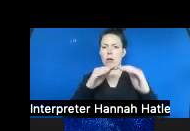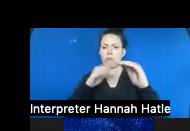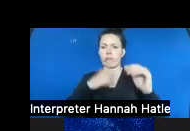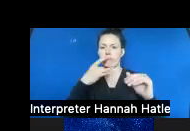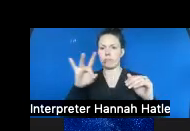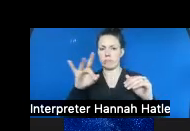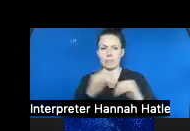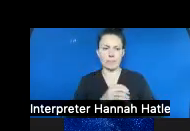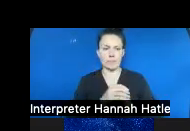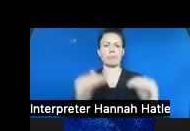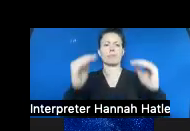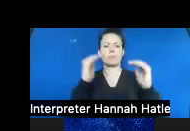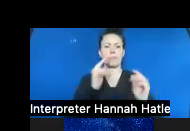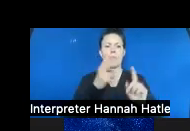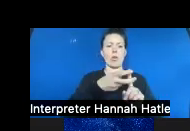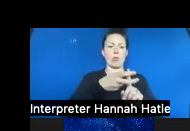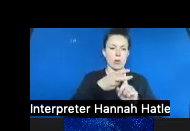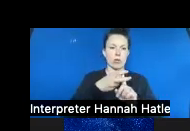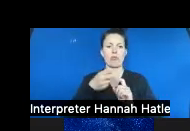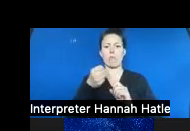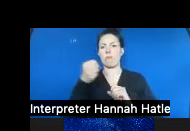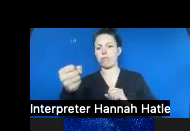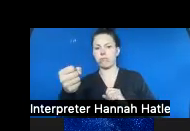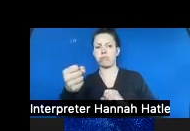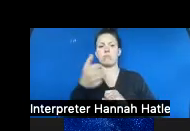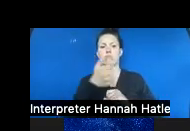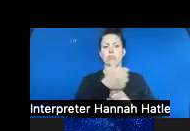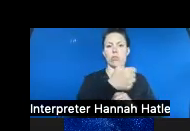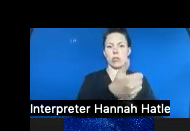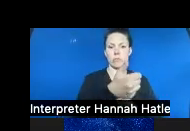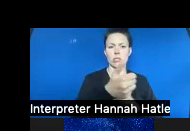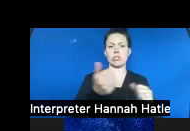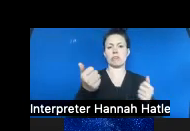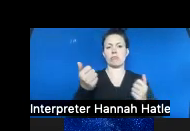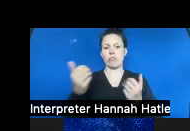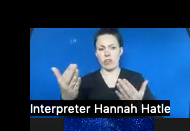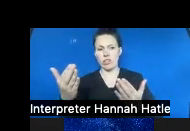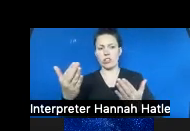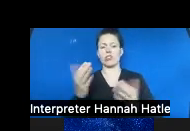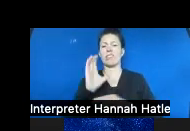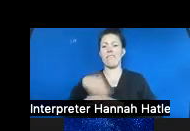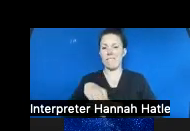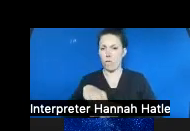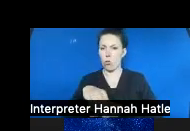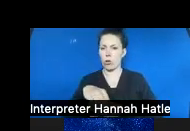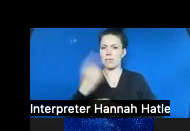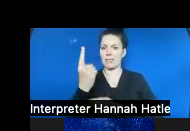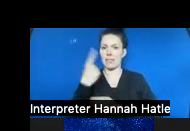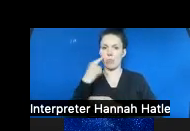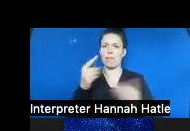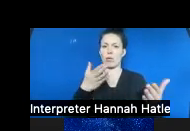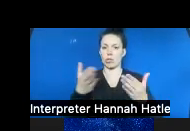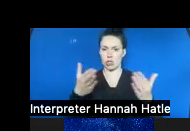harboring, transportation, provision, and obtaining a person of labor or services, again, through force, fraud, and